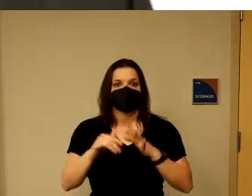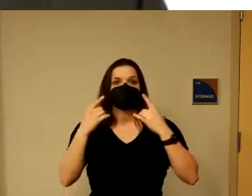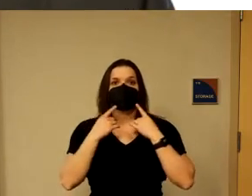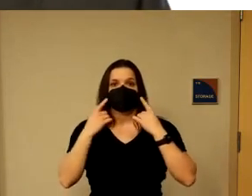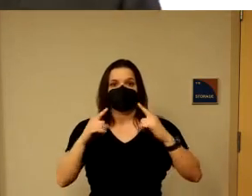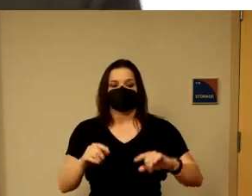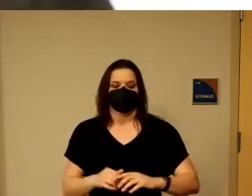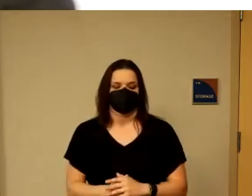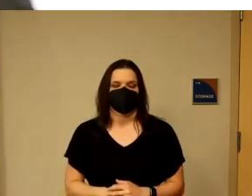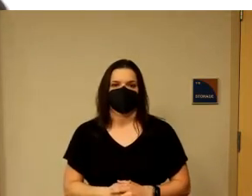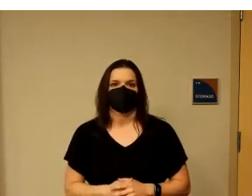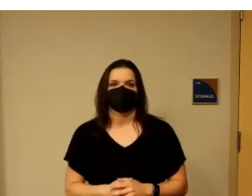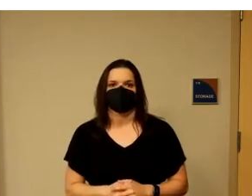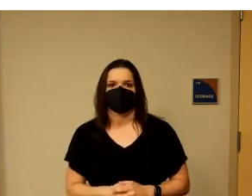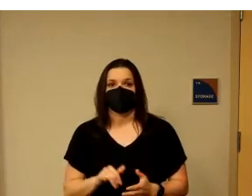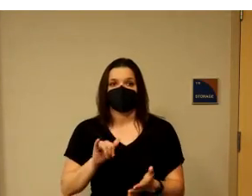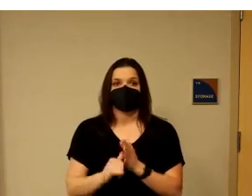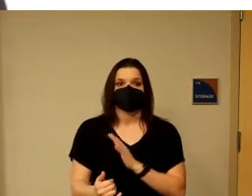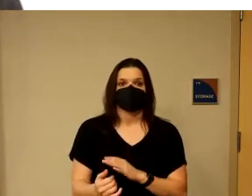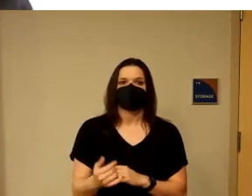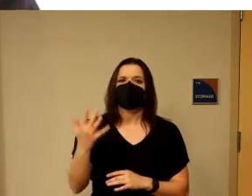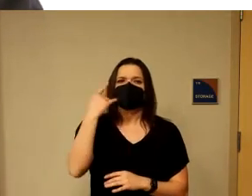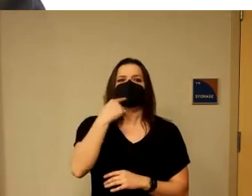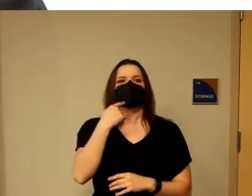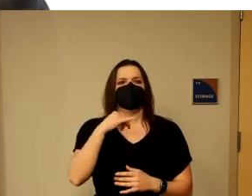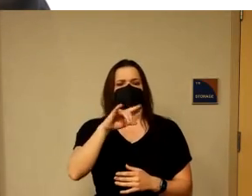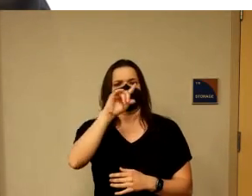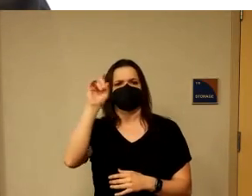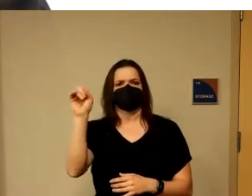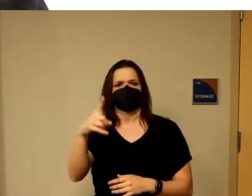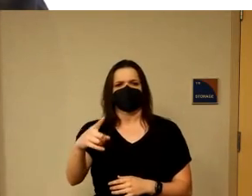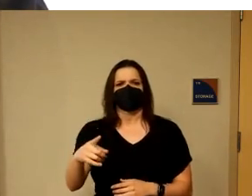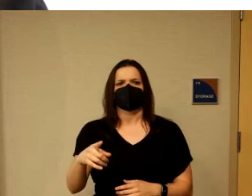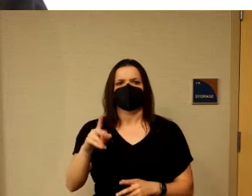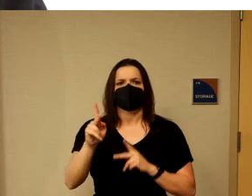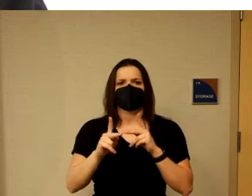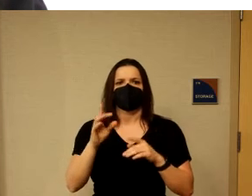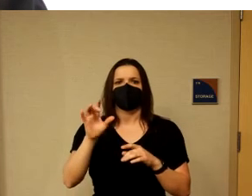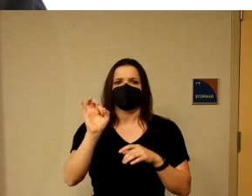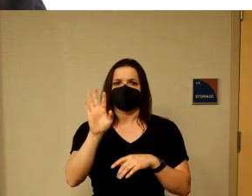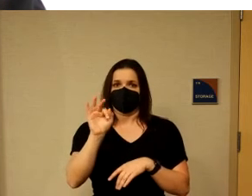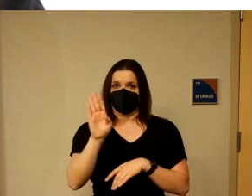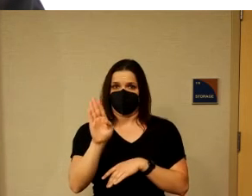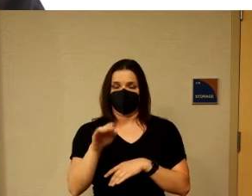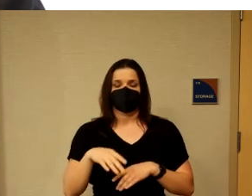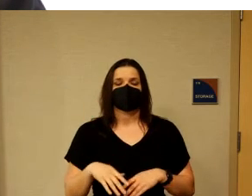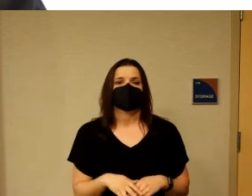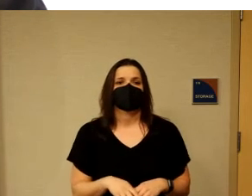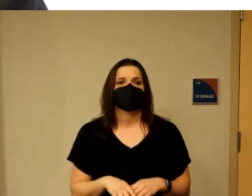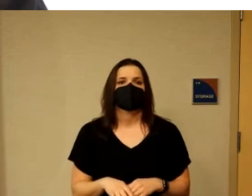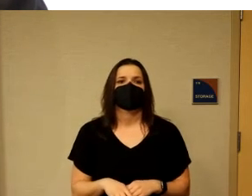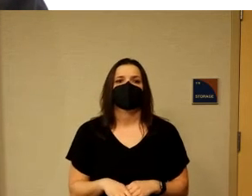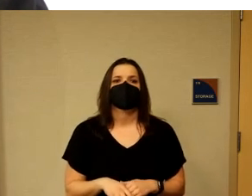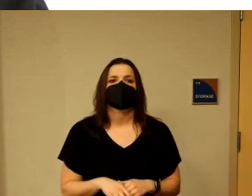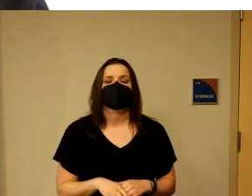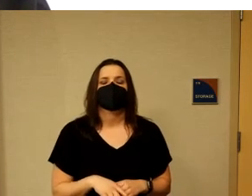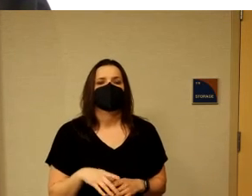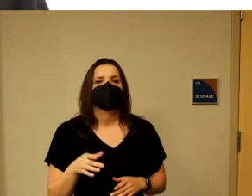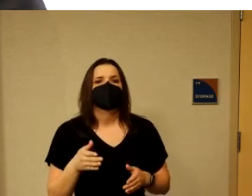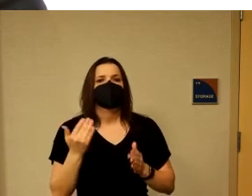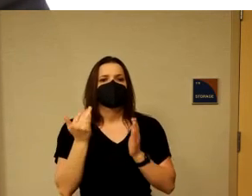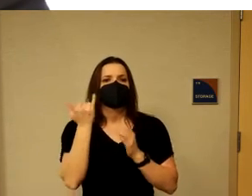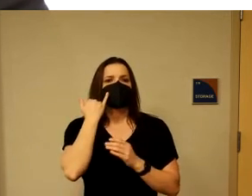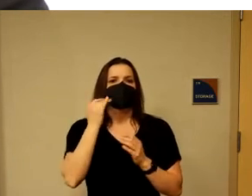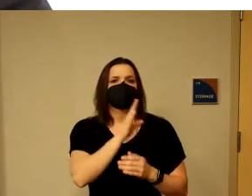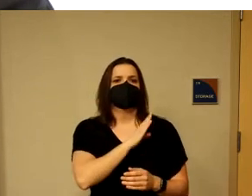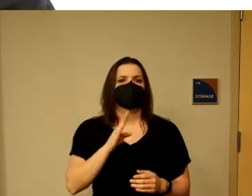effective. That's why you said that. There was a question that came from the public on Facebook. So Lucia Vasquez asked if the board would be